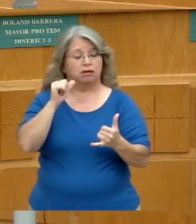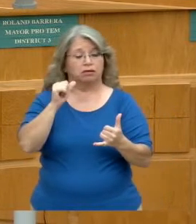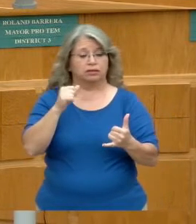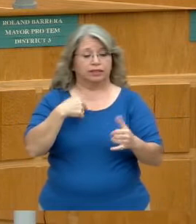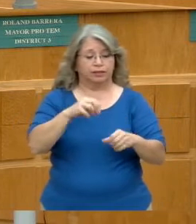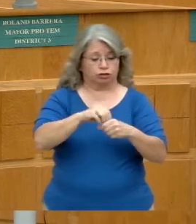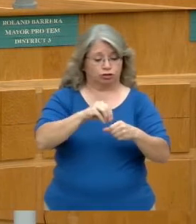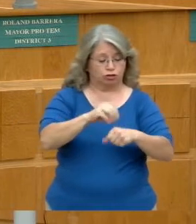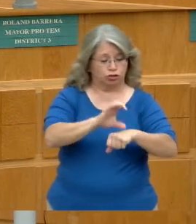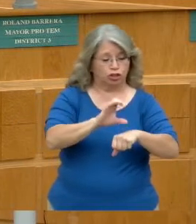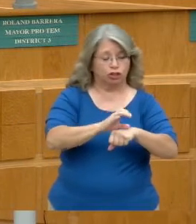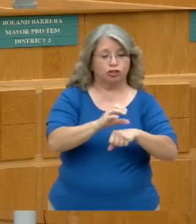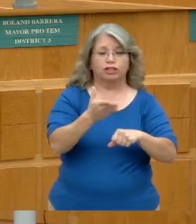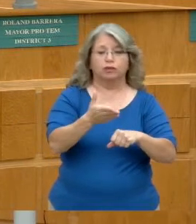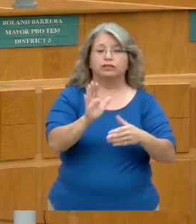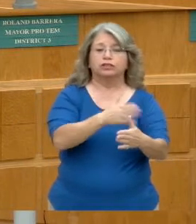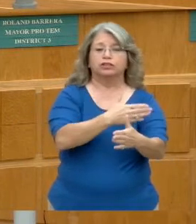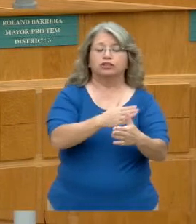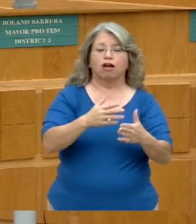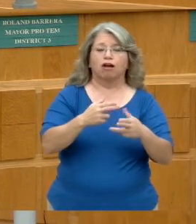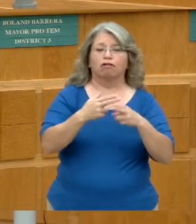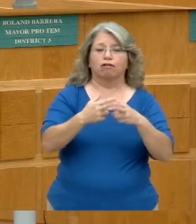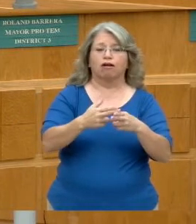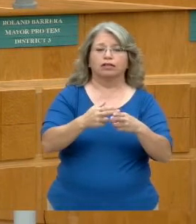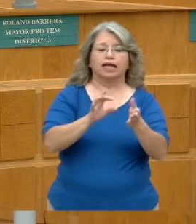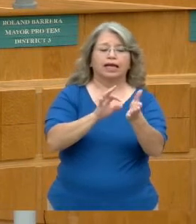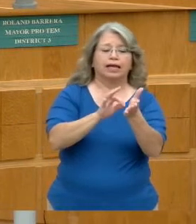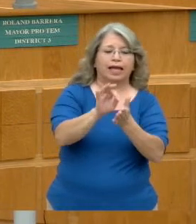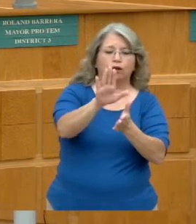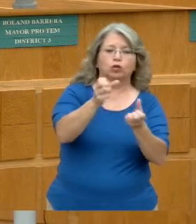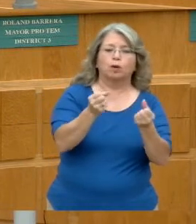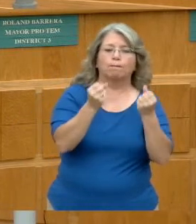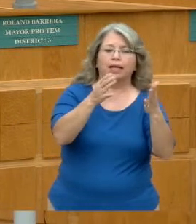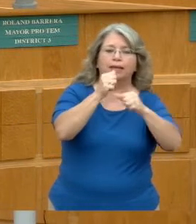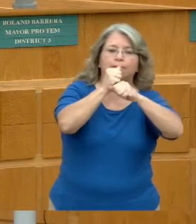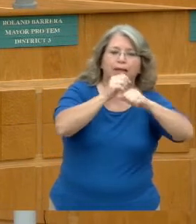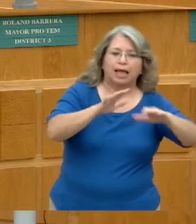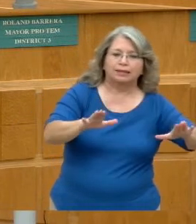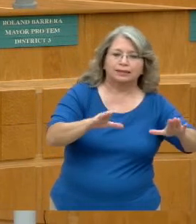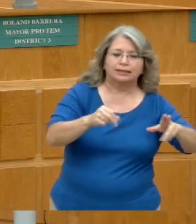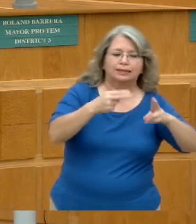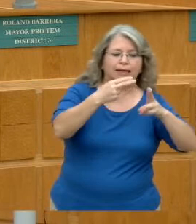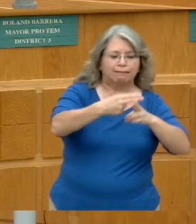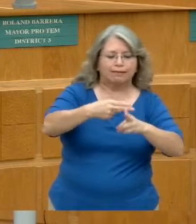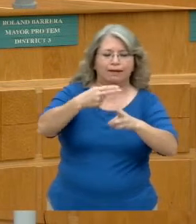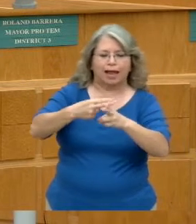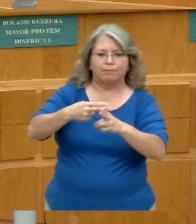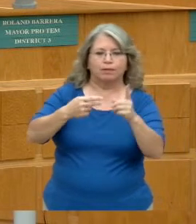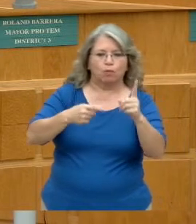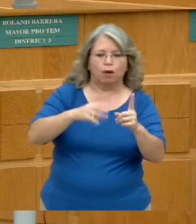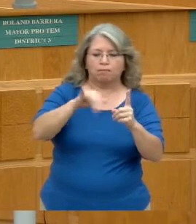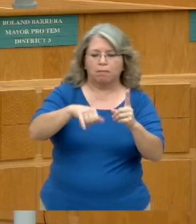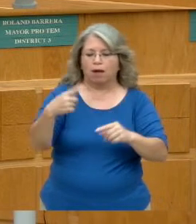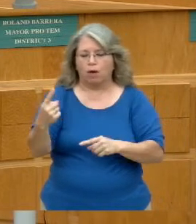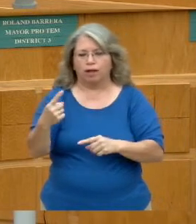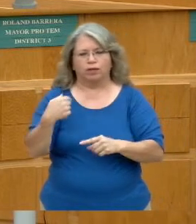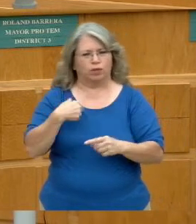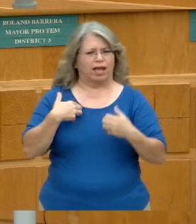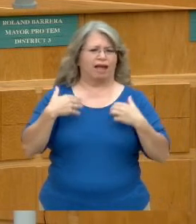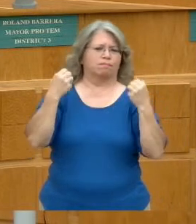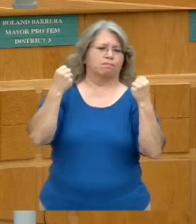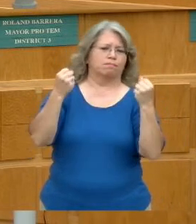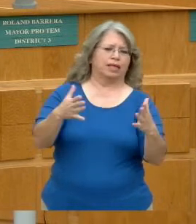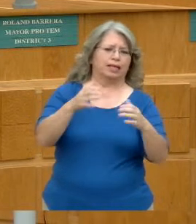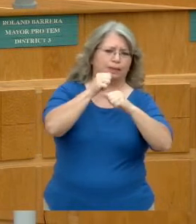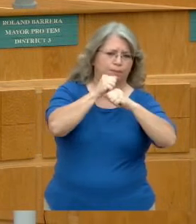we used to sing, "Count your many blessings, name them one by one." Well, we've got a lot of blessings. And as we think about Memorial Day